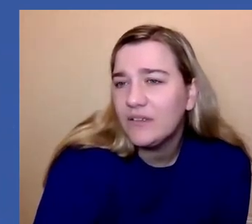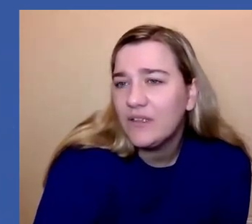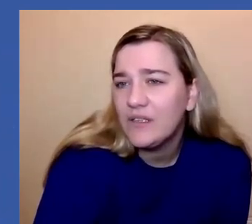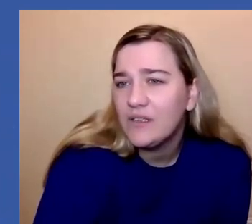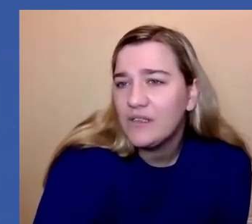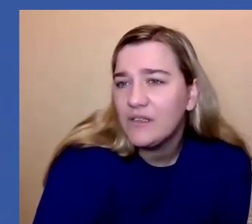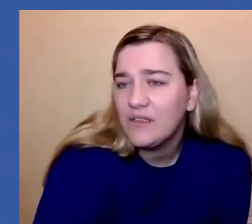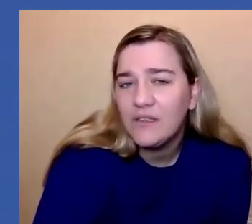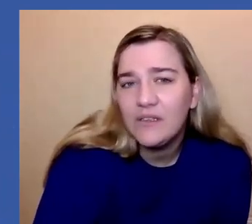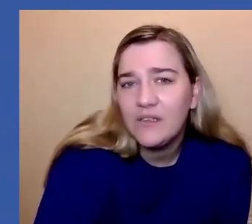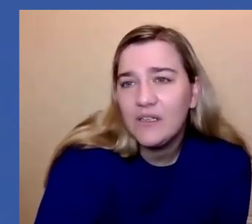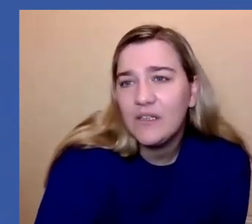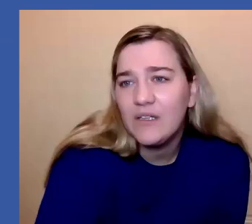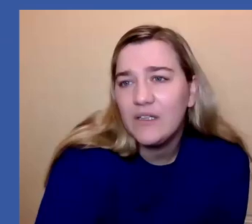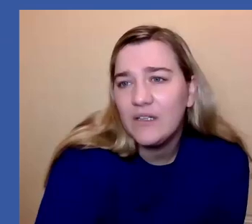here.